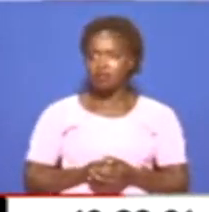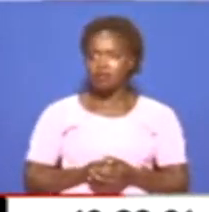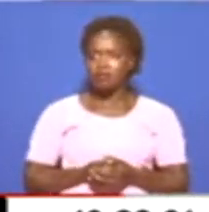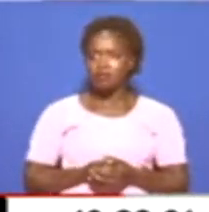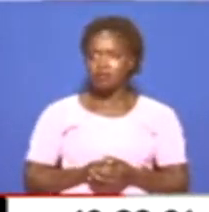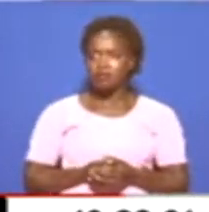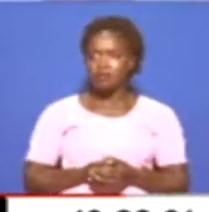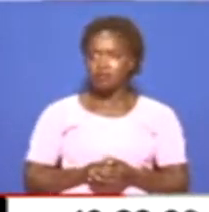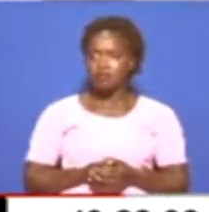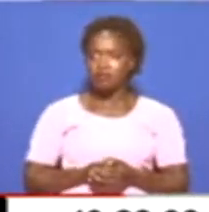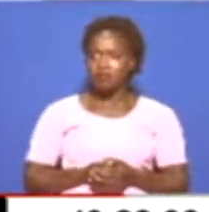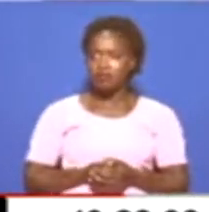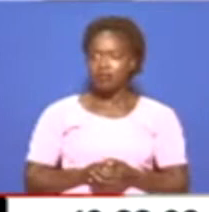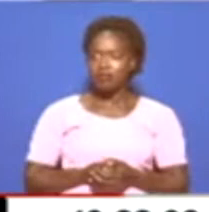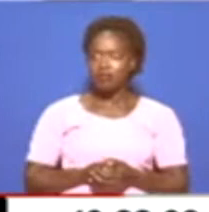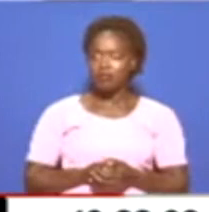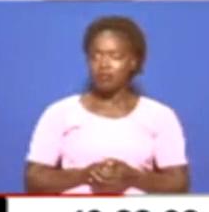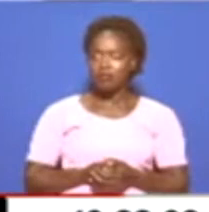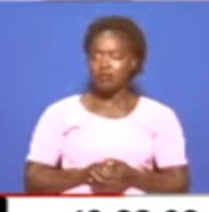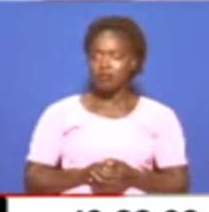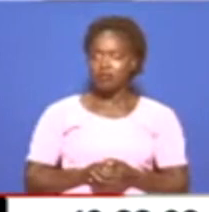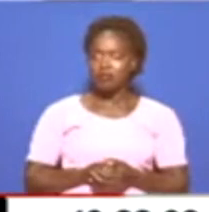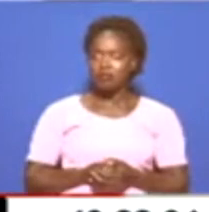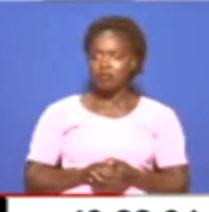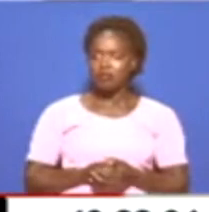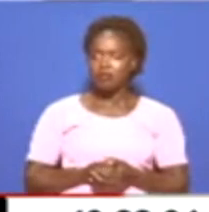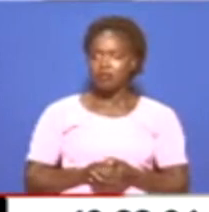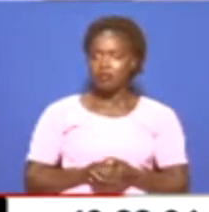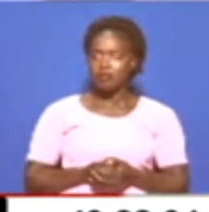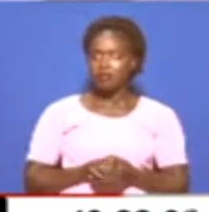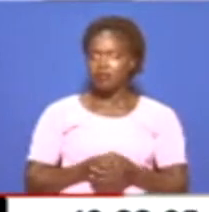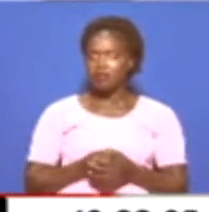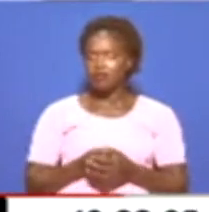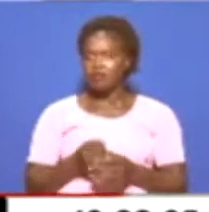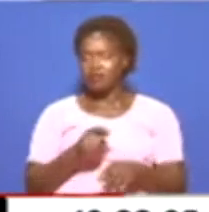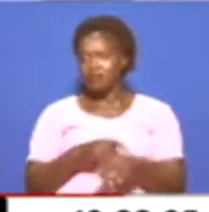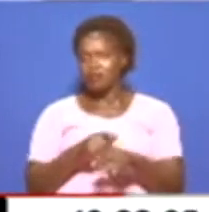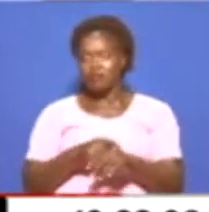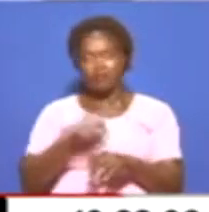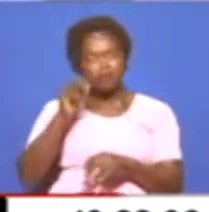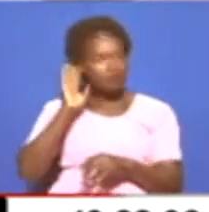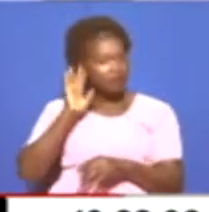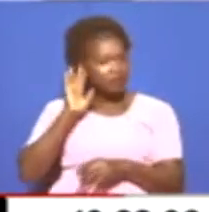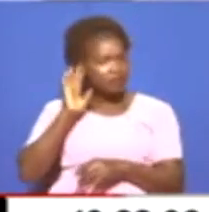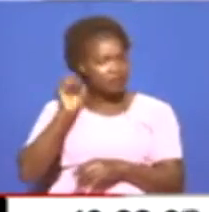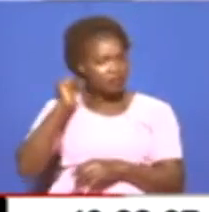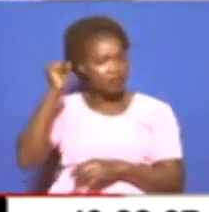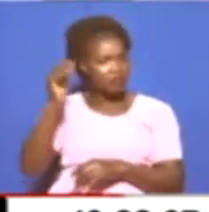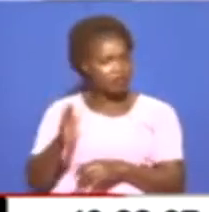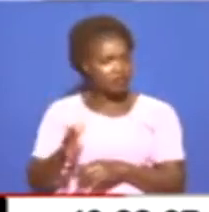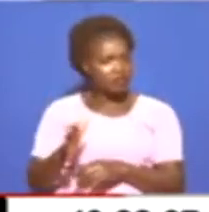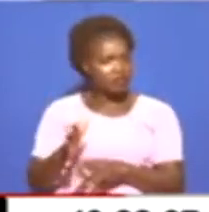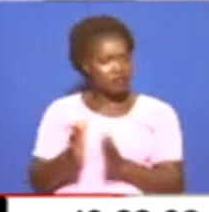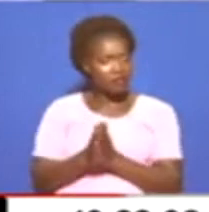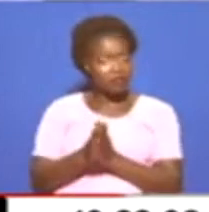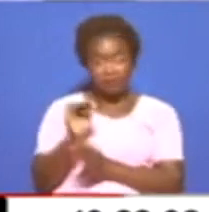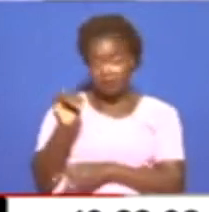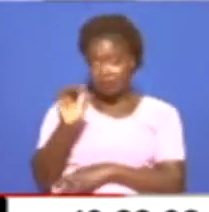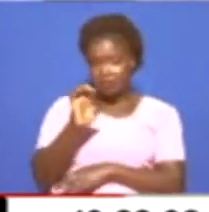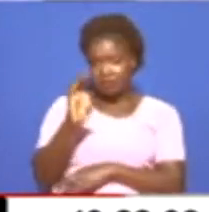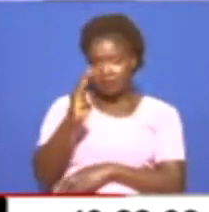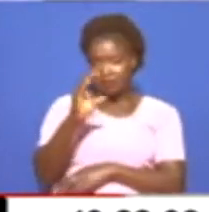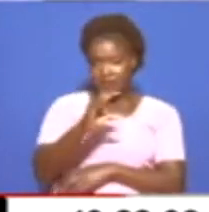Ben, there is a sense in which when you listen to our politicians, when you listen to the IBC